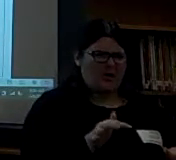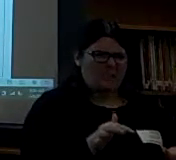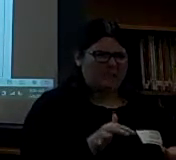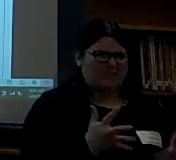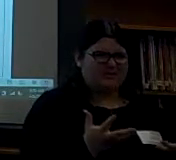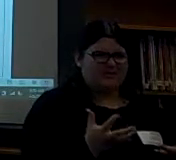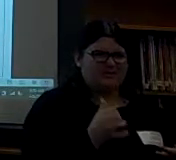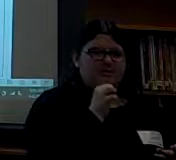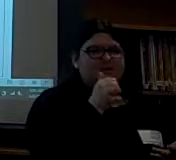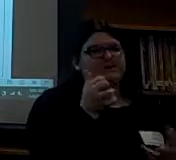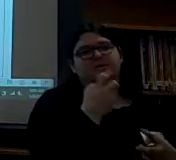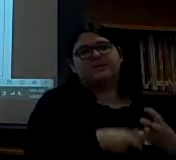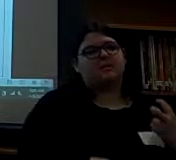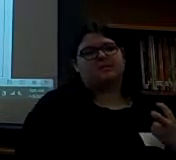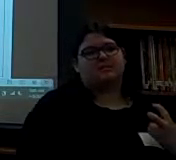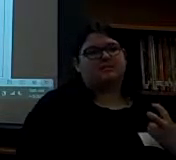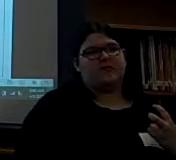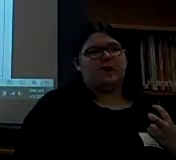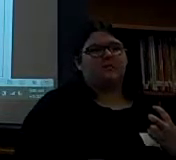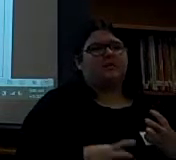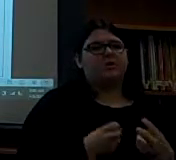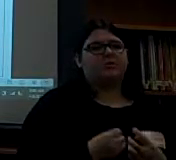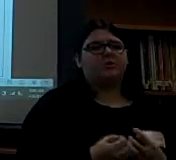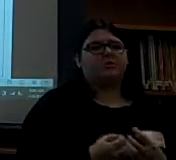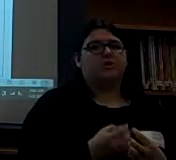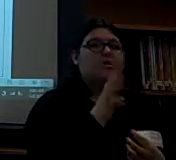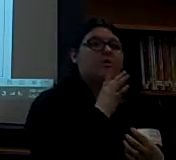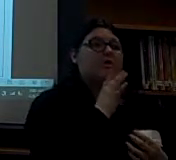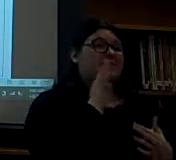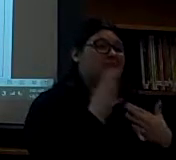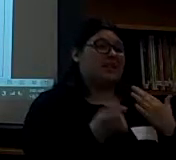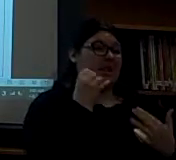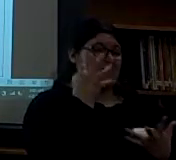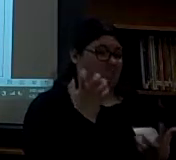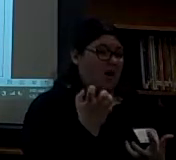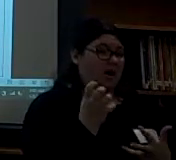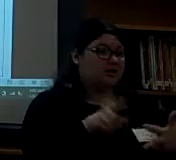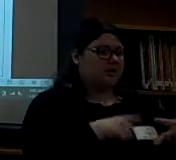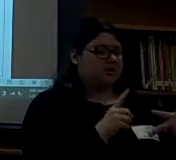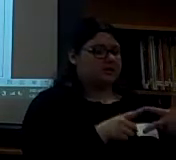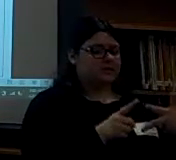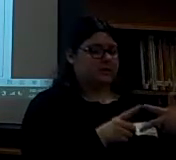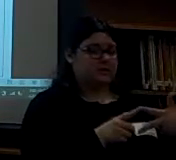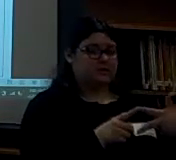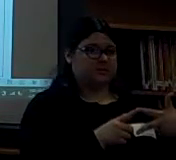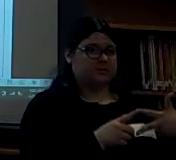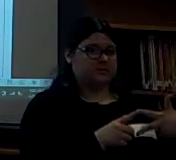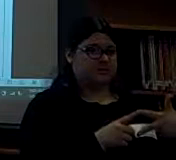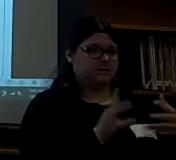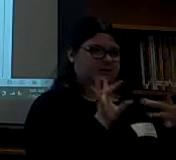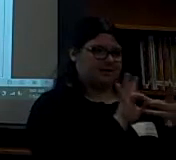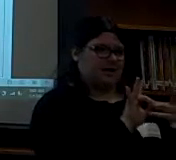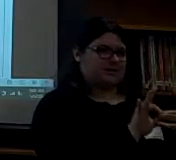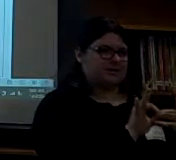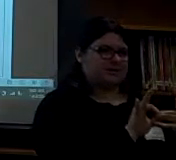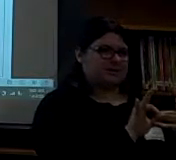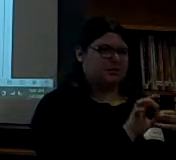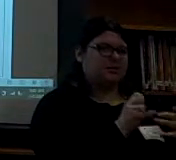not as hard as it sounds. So I'll talk about that at the end if anyone wants me to. But the next step